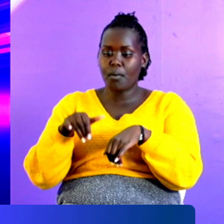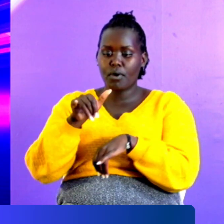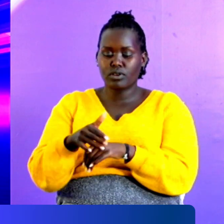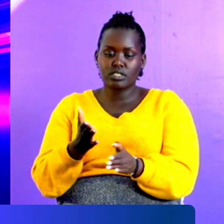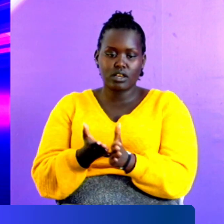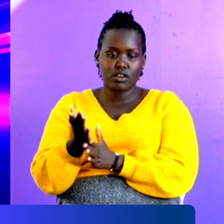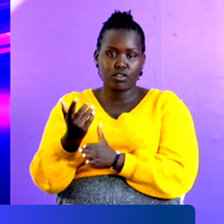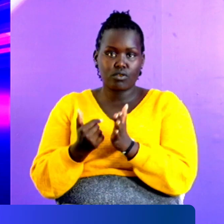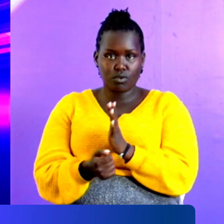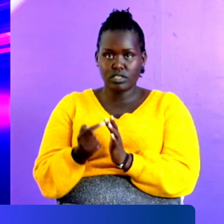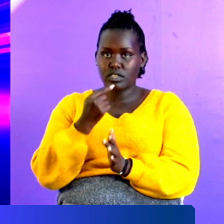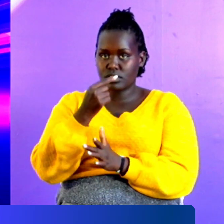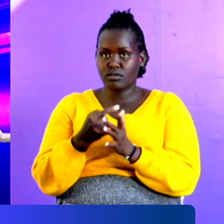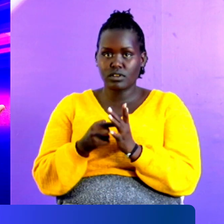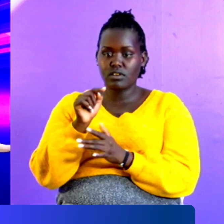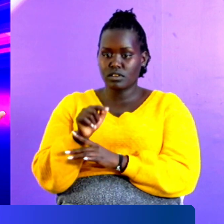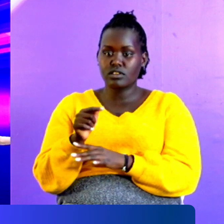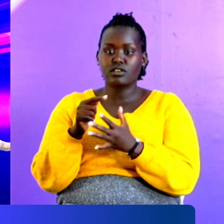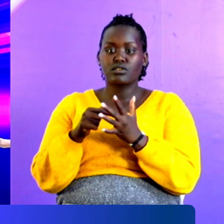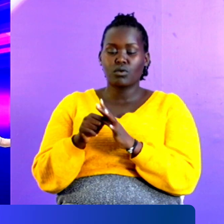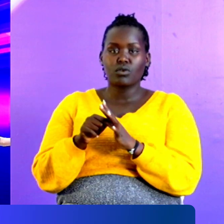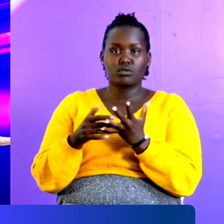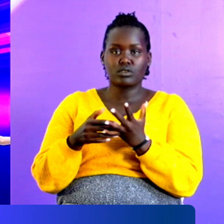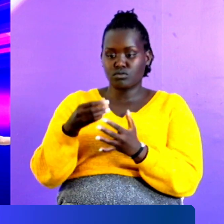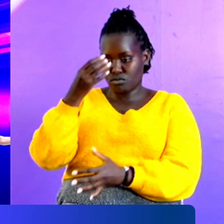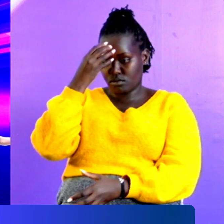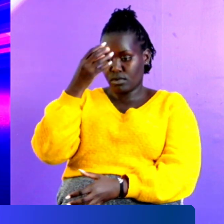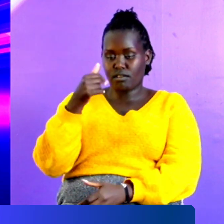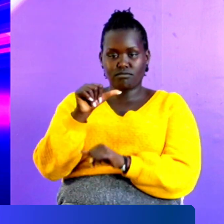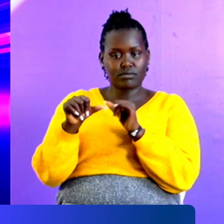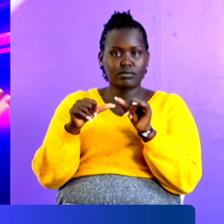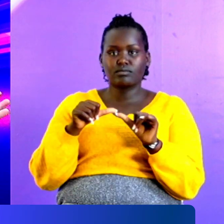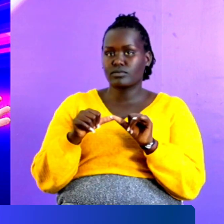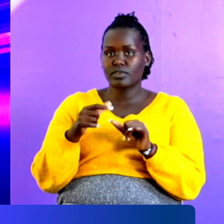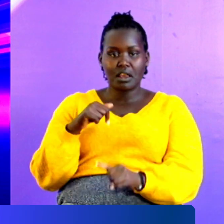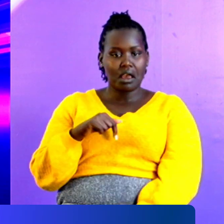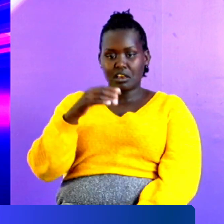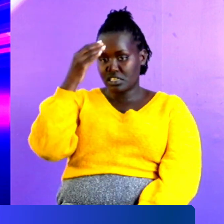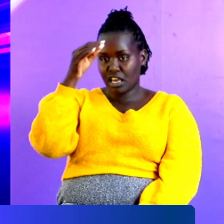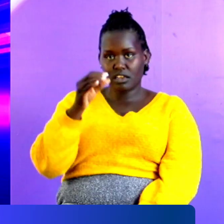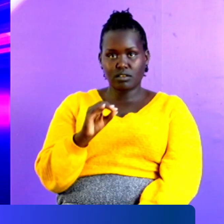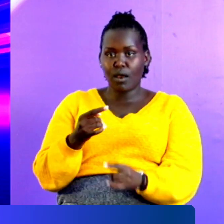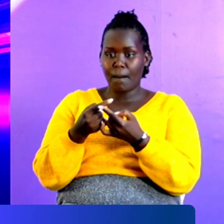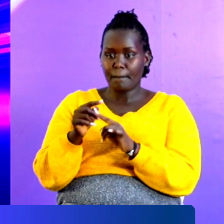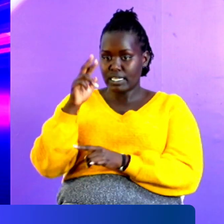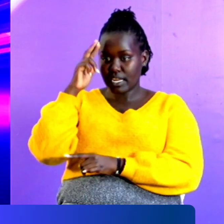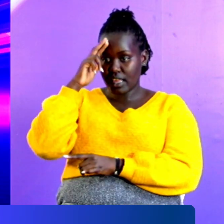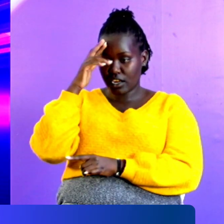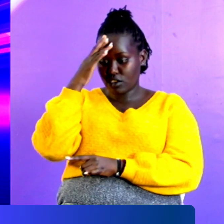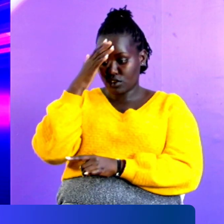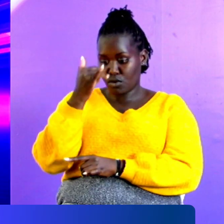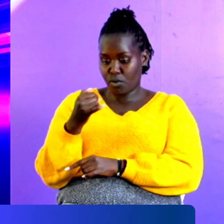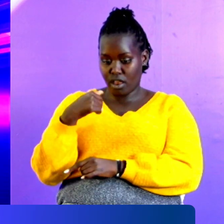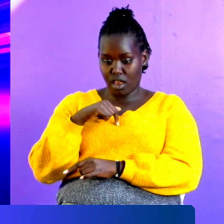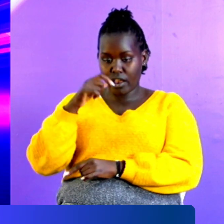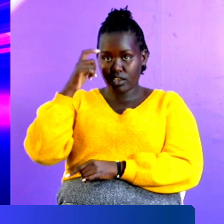true to the cause and say, hey, this is why we are angry. Yeah. Oh, yeah? Okay, we are no longer angry, but these are the reasons as to why we think we